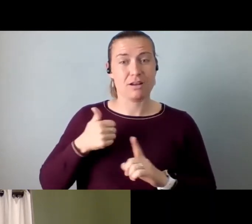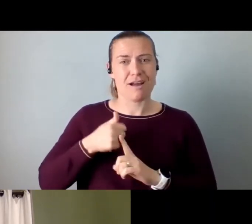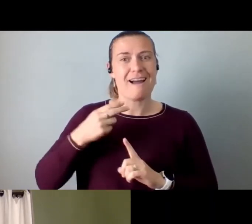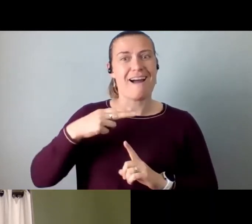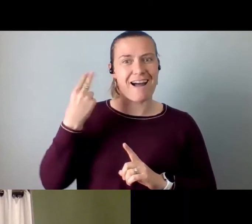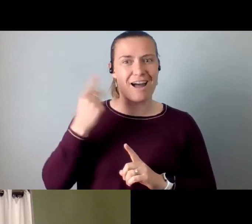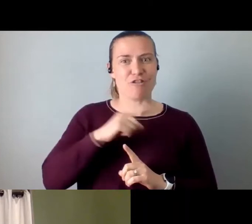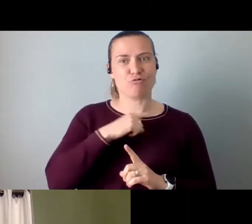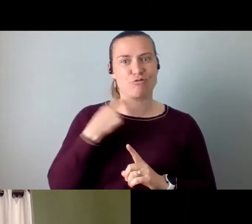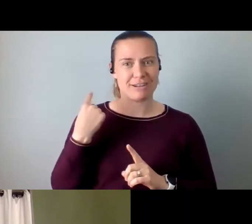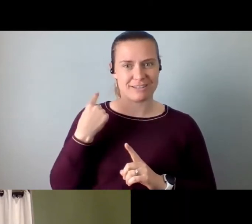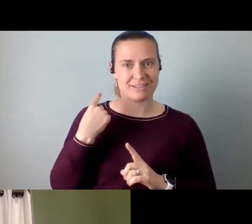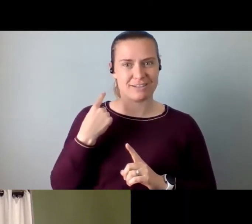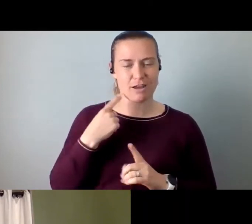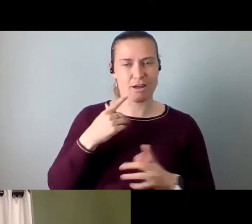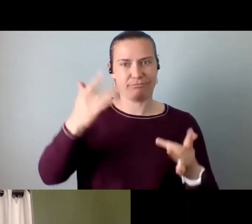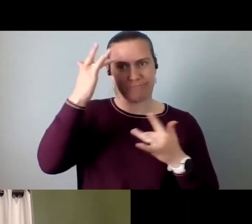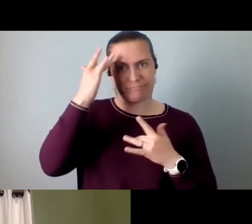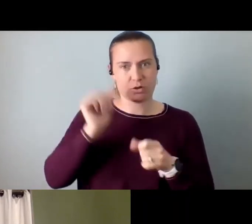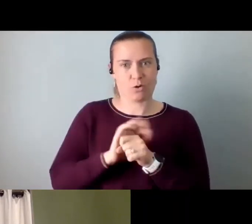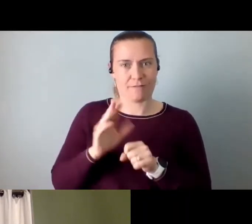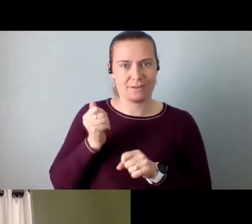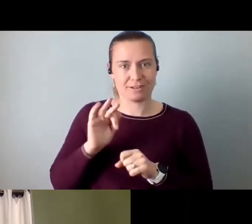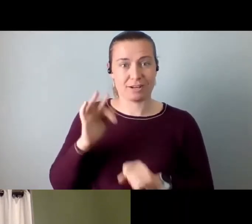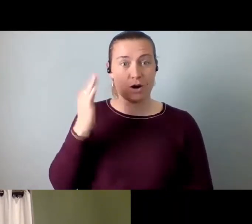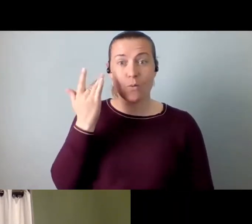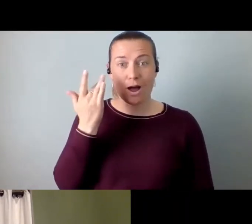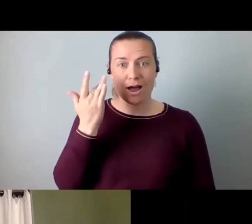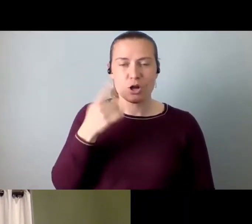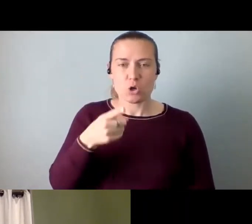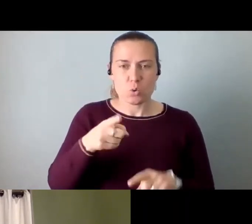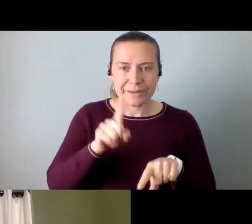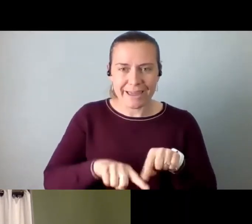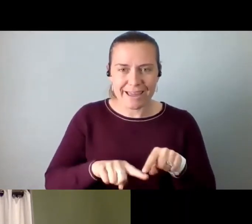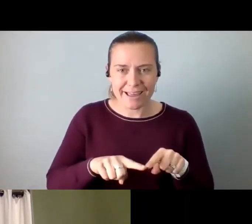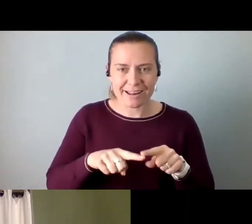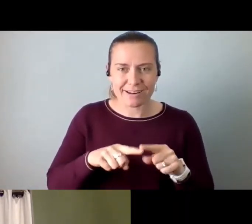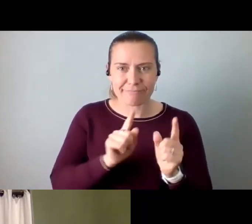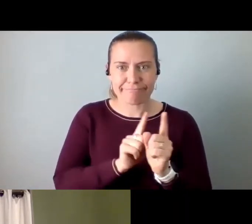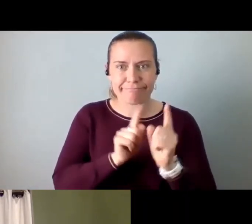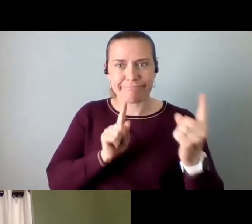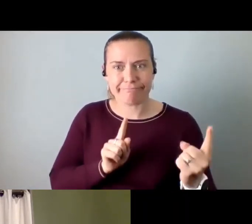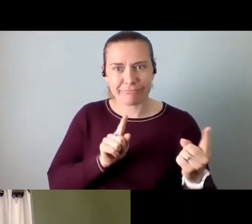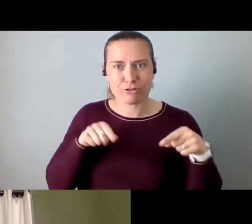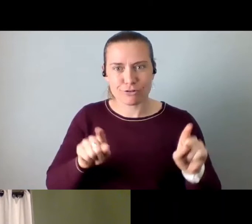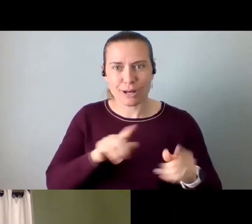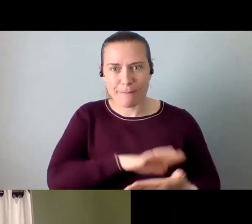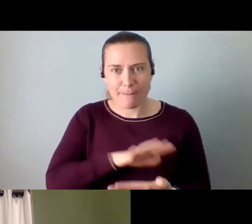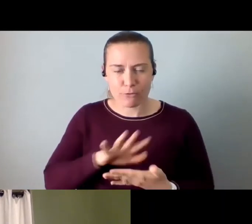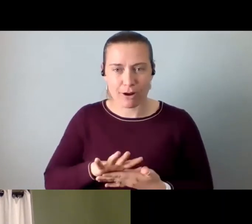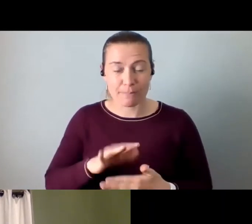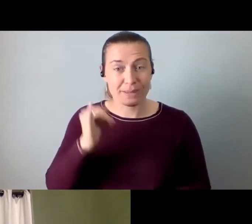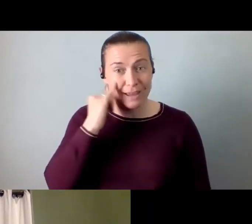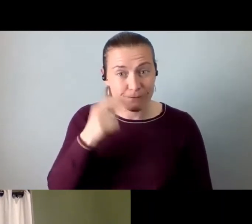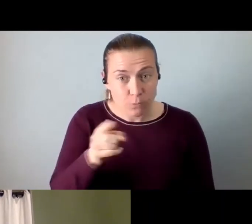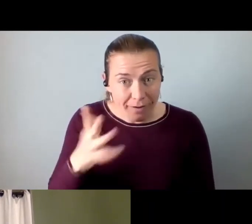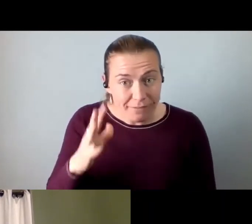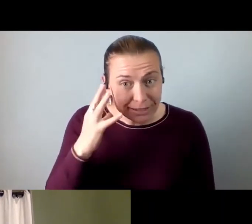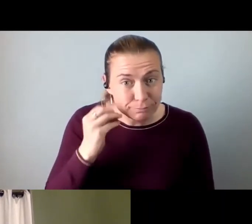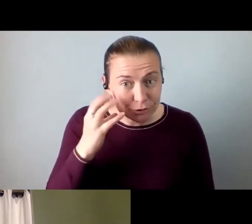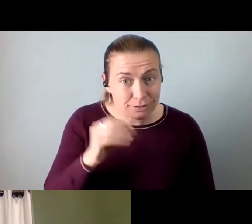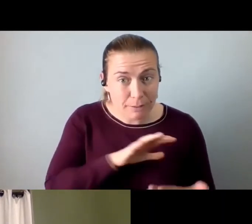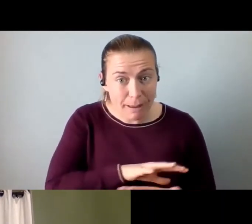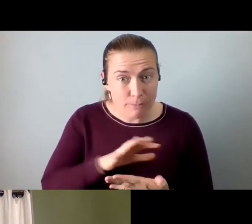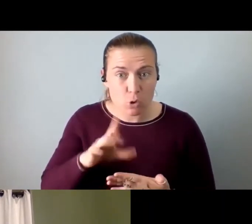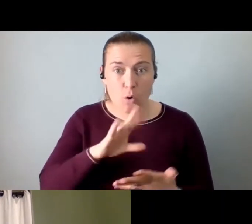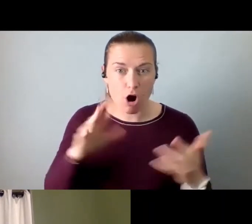getting COVID-19 because there was no social distancing when you do a mammogram. You know, if you've ever had a mammogram, you're standing right next